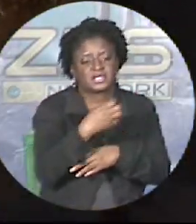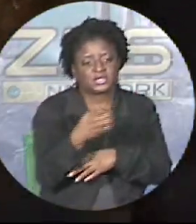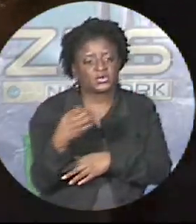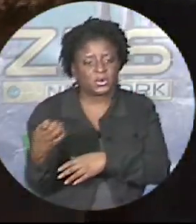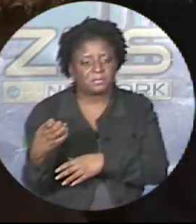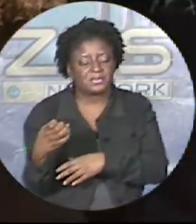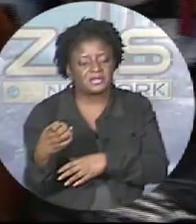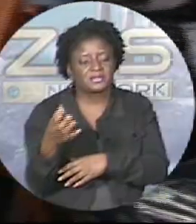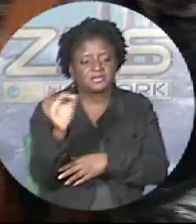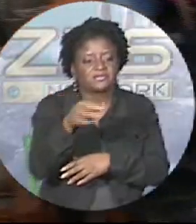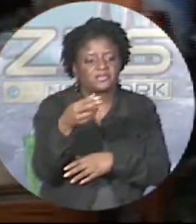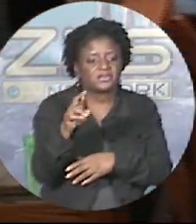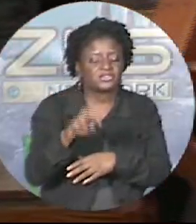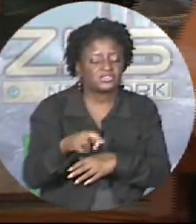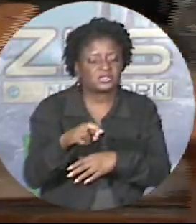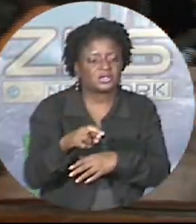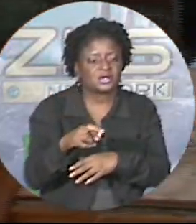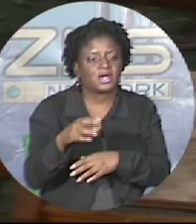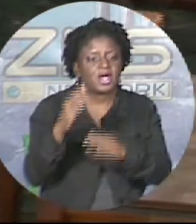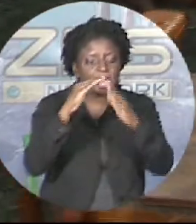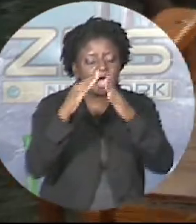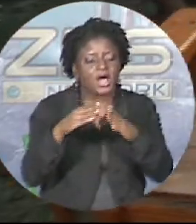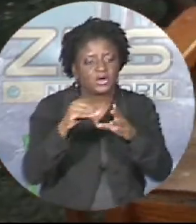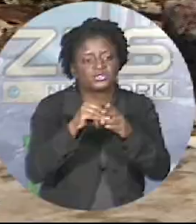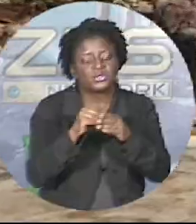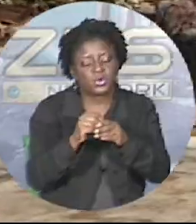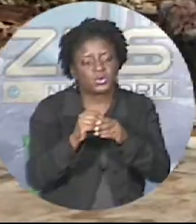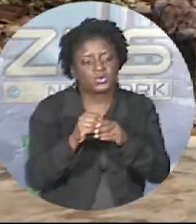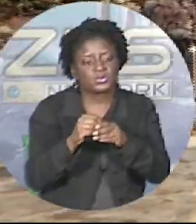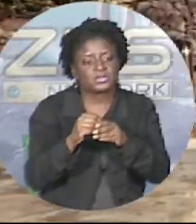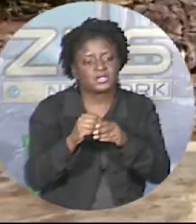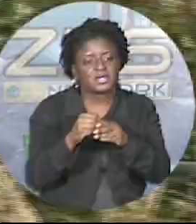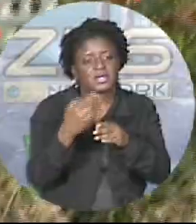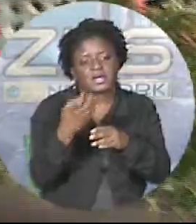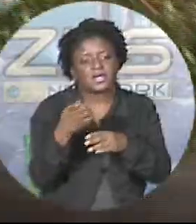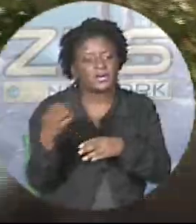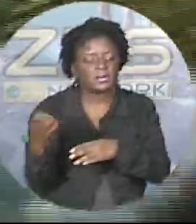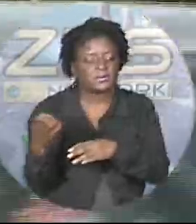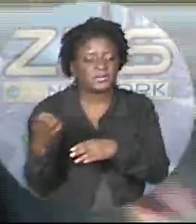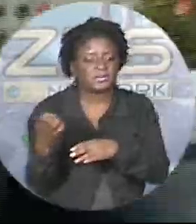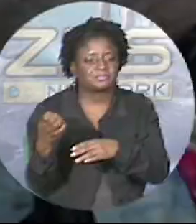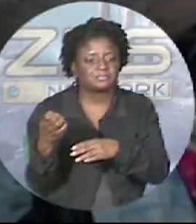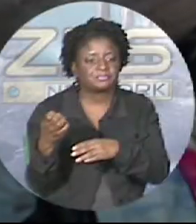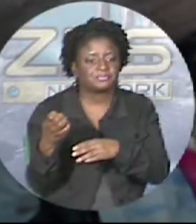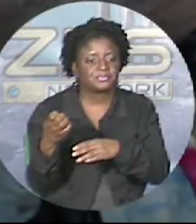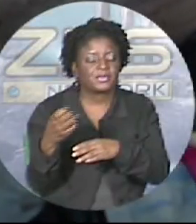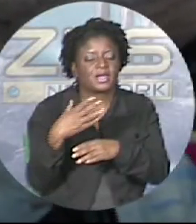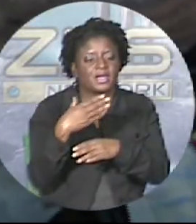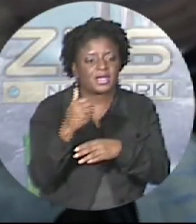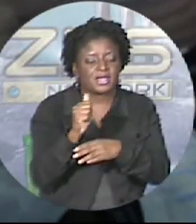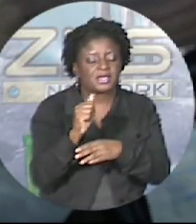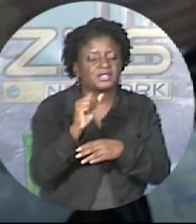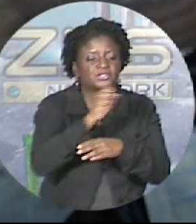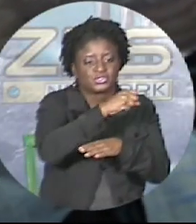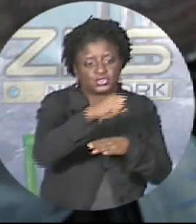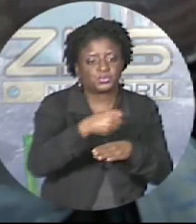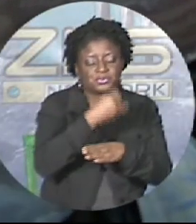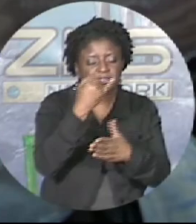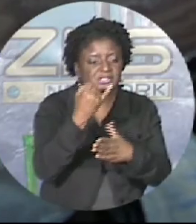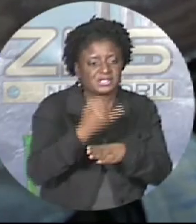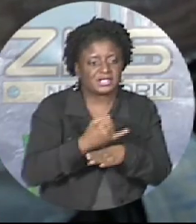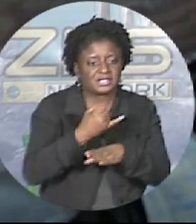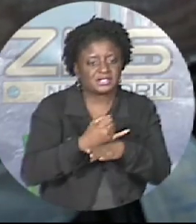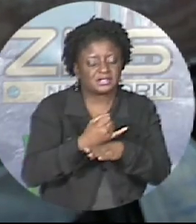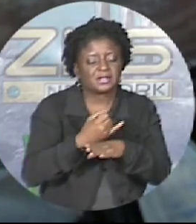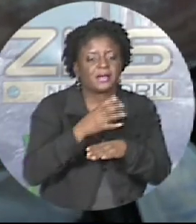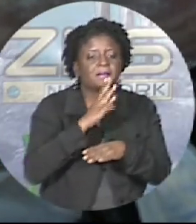appliances, and generators, and a customs officer of a rank no less than superintendent will be responsible for approving the release of the qualified